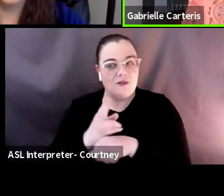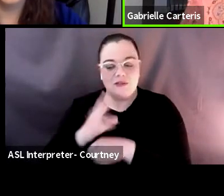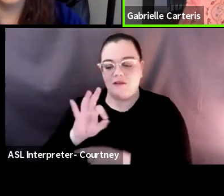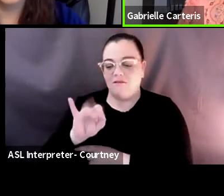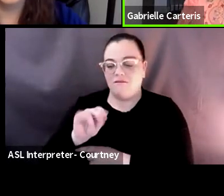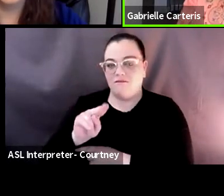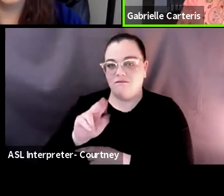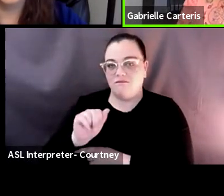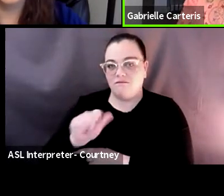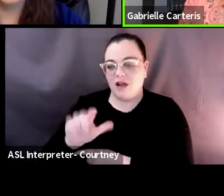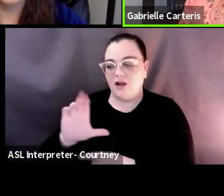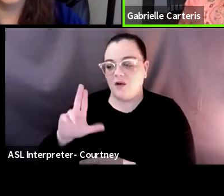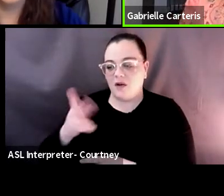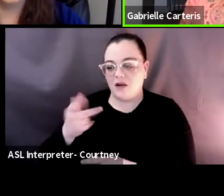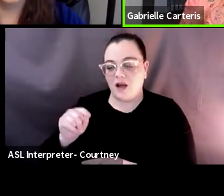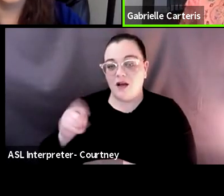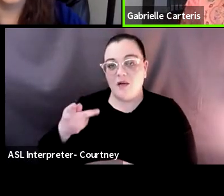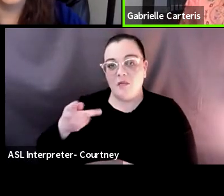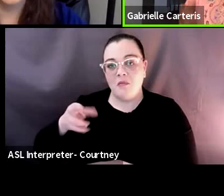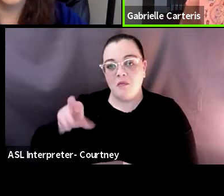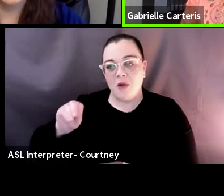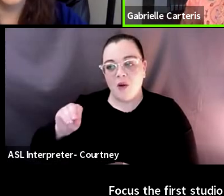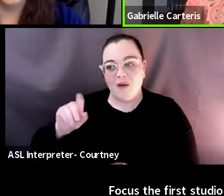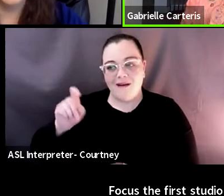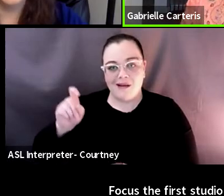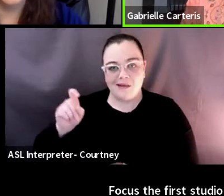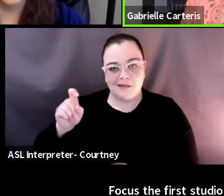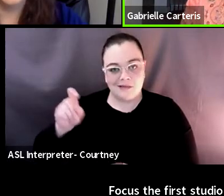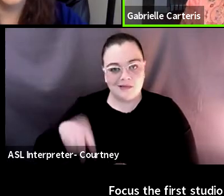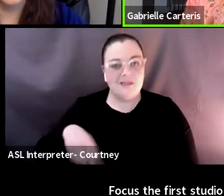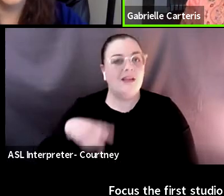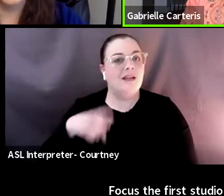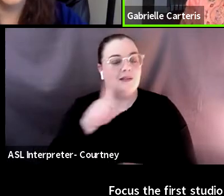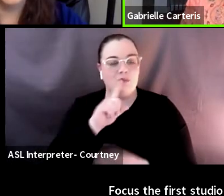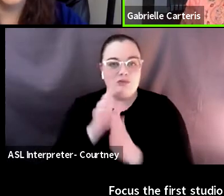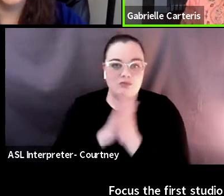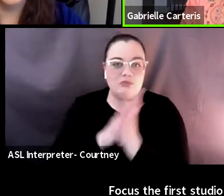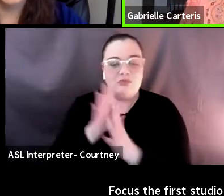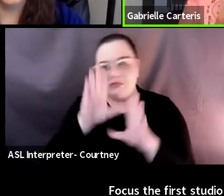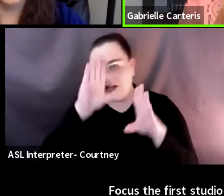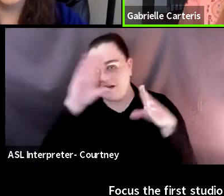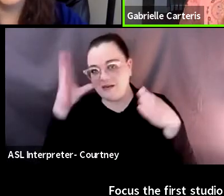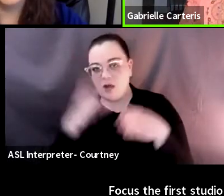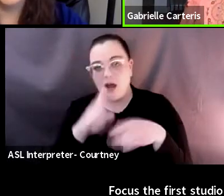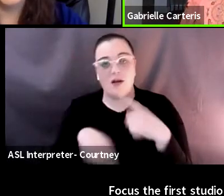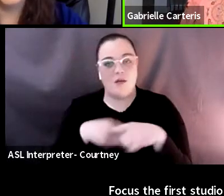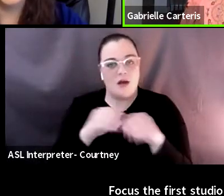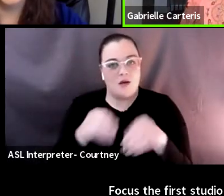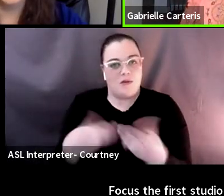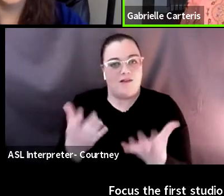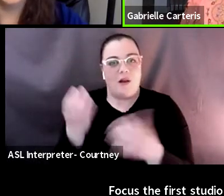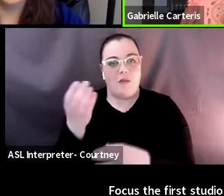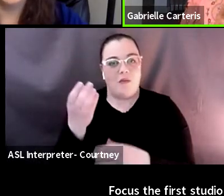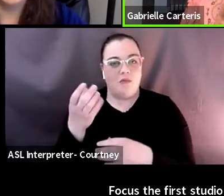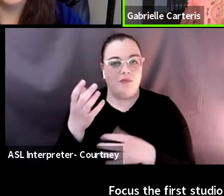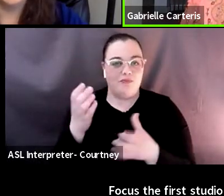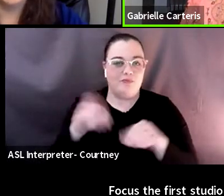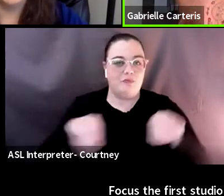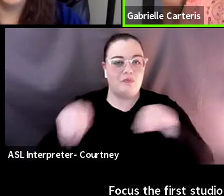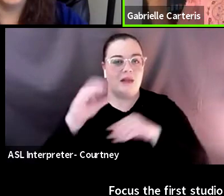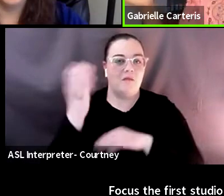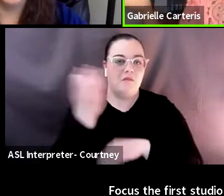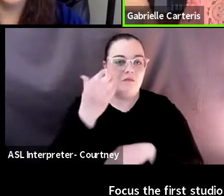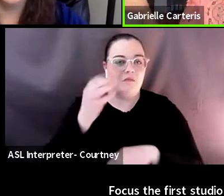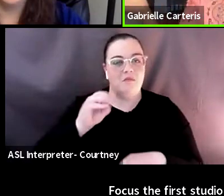passion is video literacy and bringing We Make Movies smartphone studio mobile filmmaking workshops to communities around the